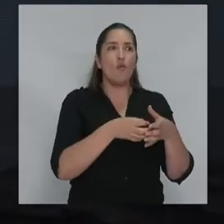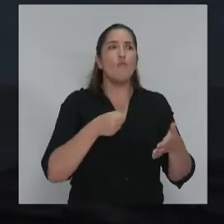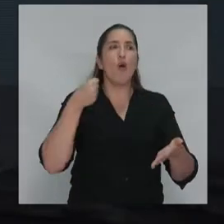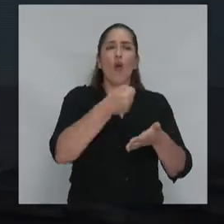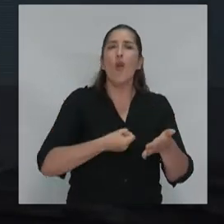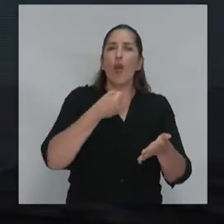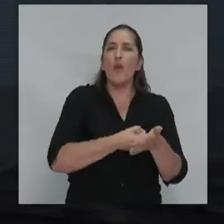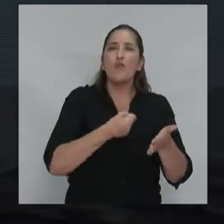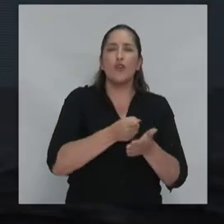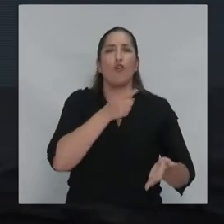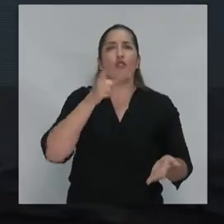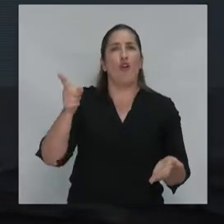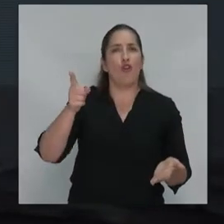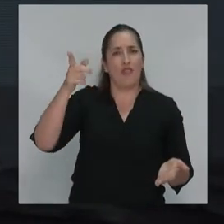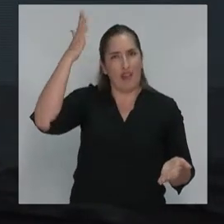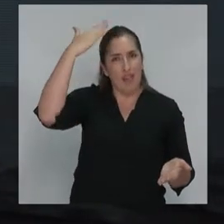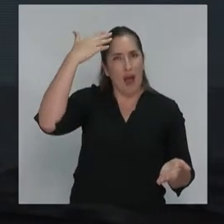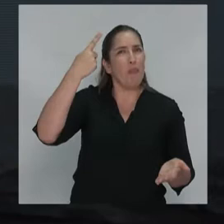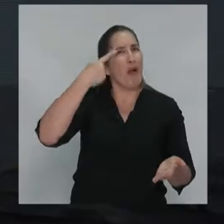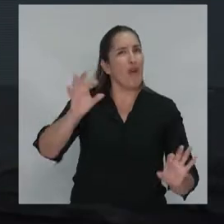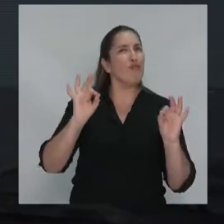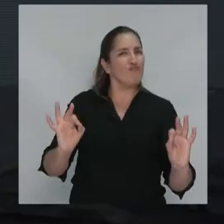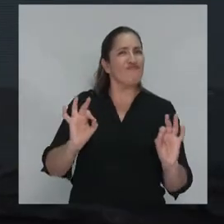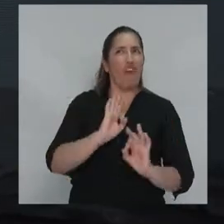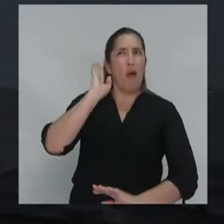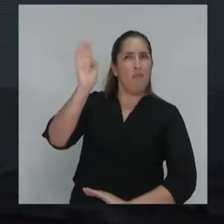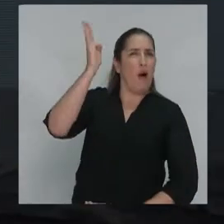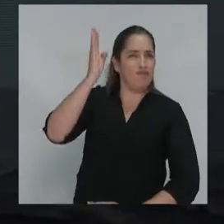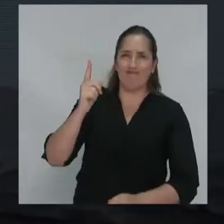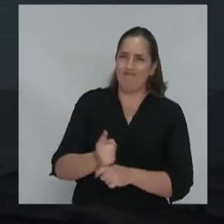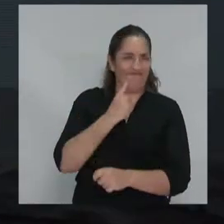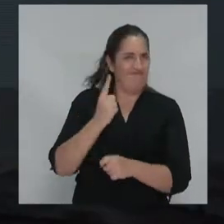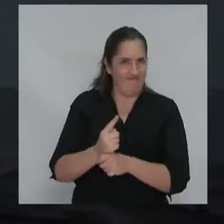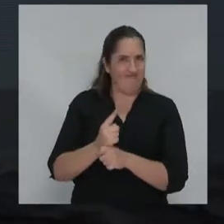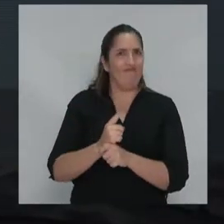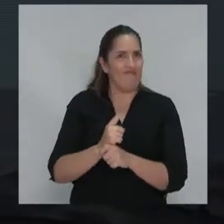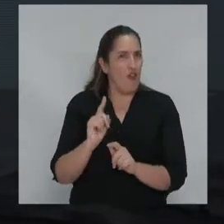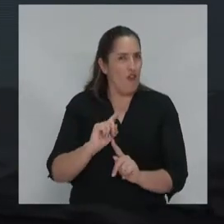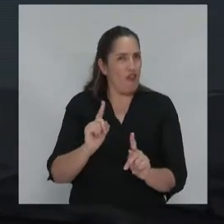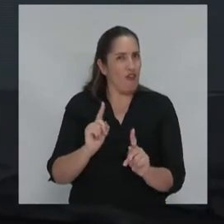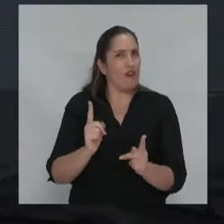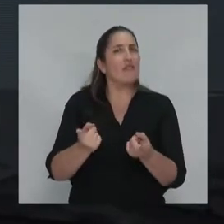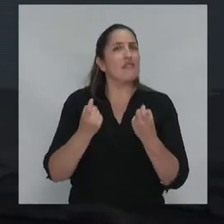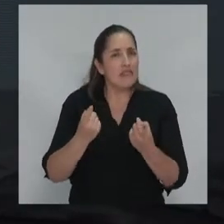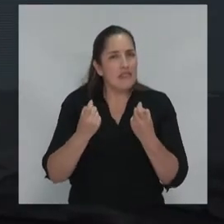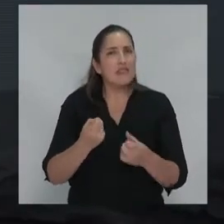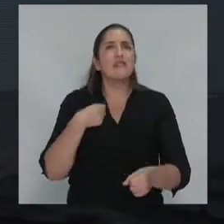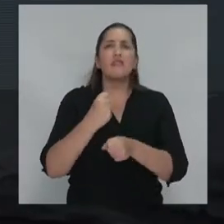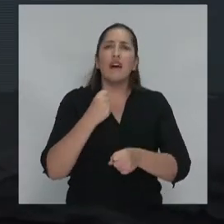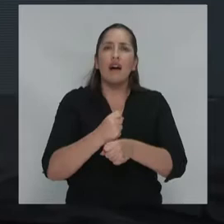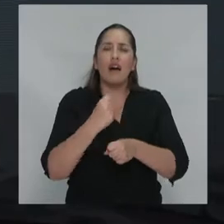sufficient. In order to beat Trump, we must be for something. And so what are we fighting for